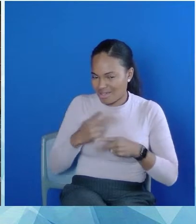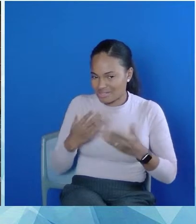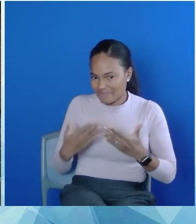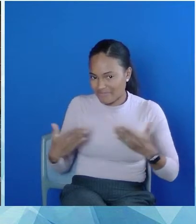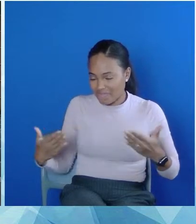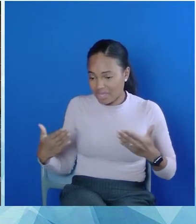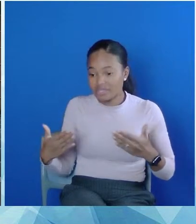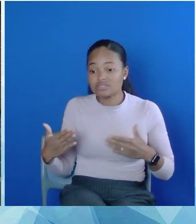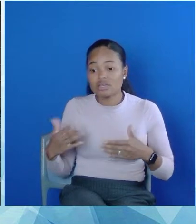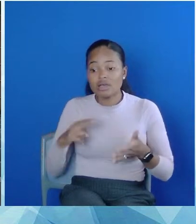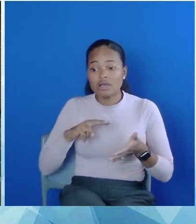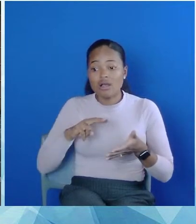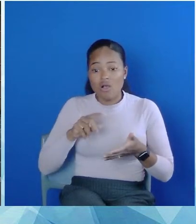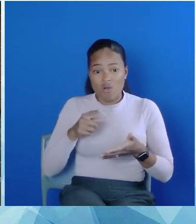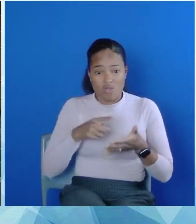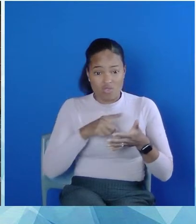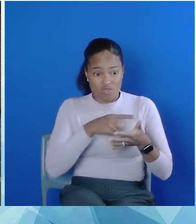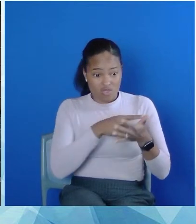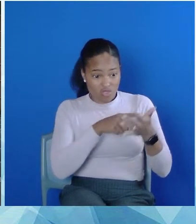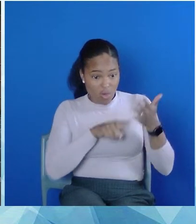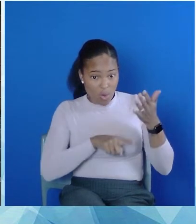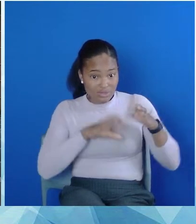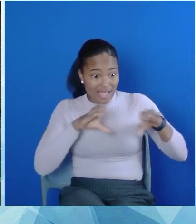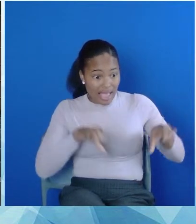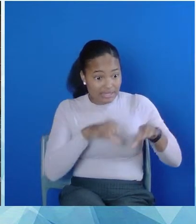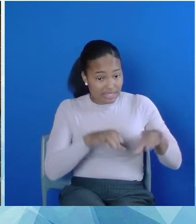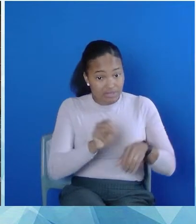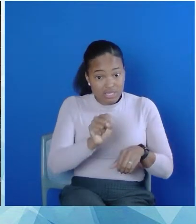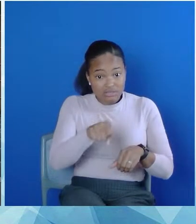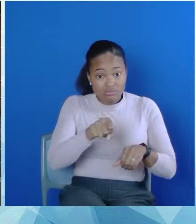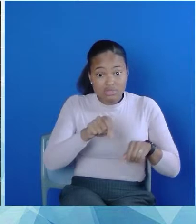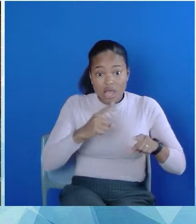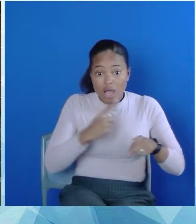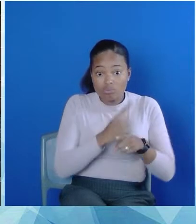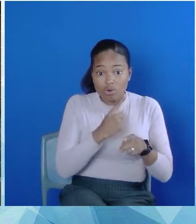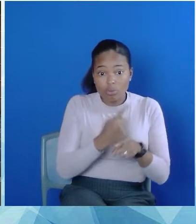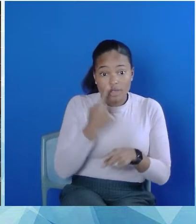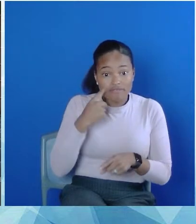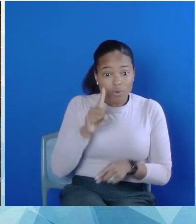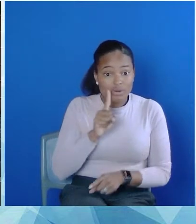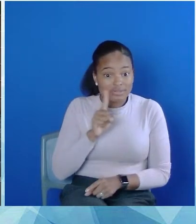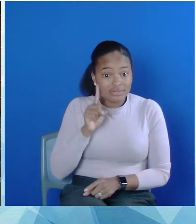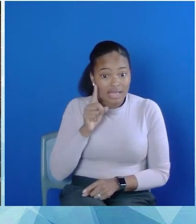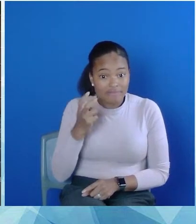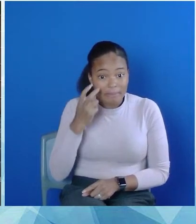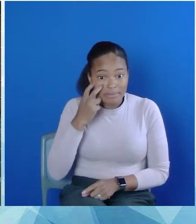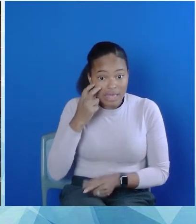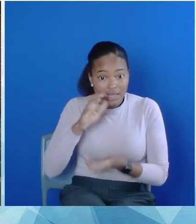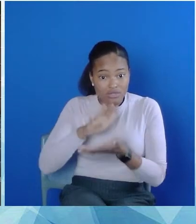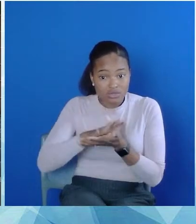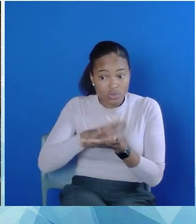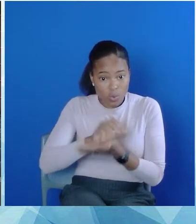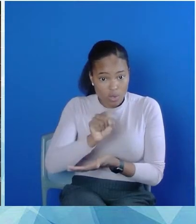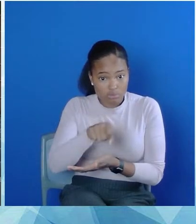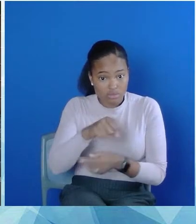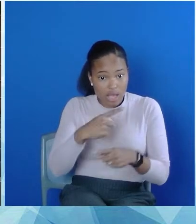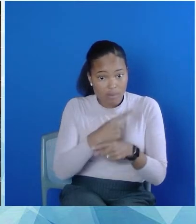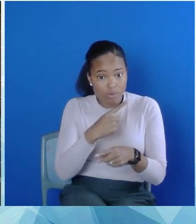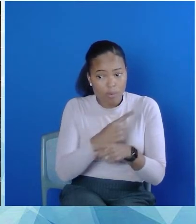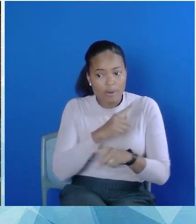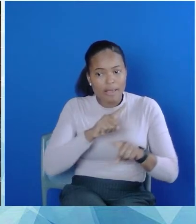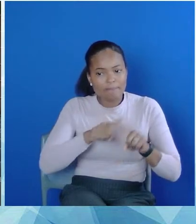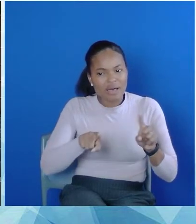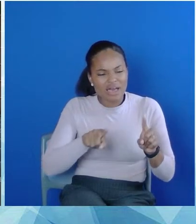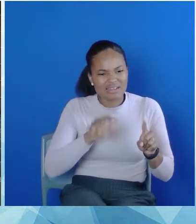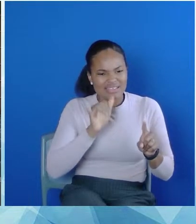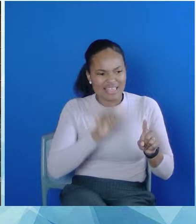potential activities, while they're very appropriate for a deaf and a blind school, are they potentially also taking away